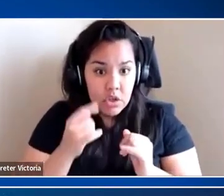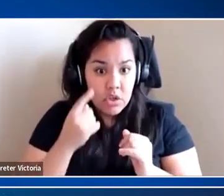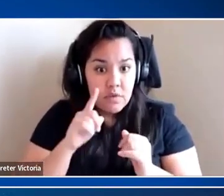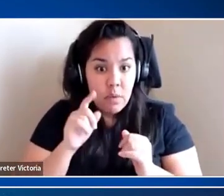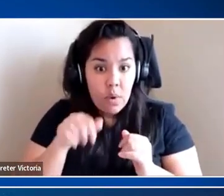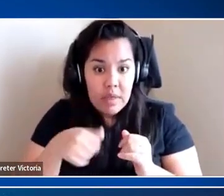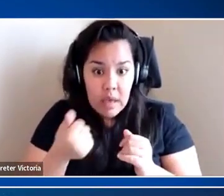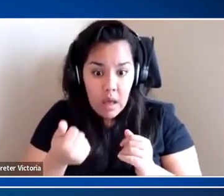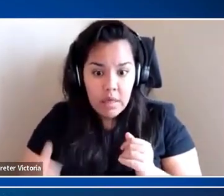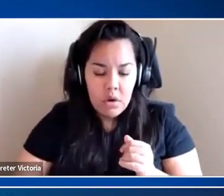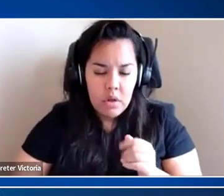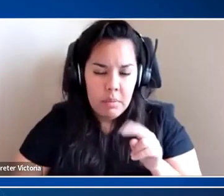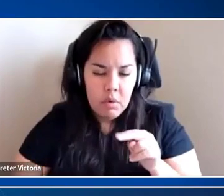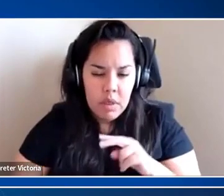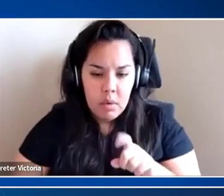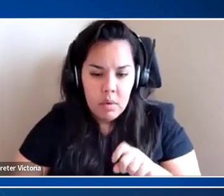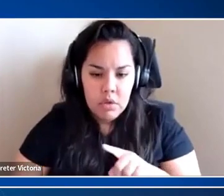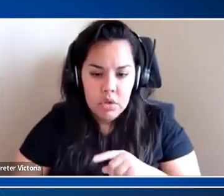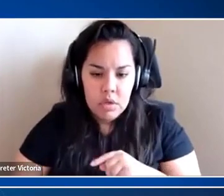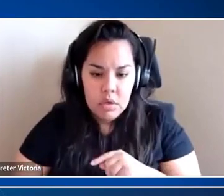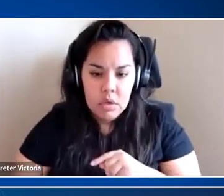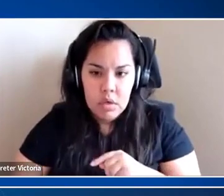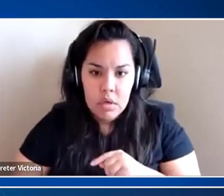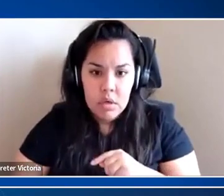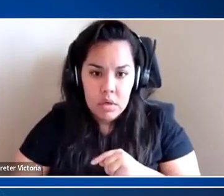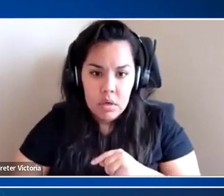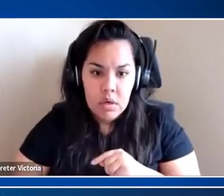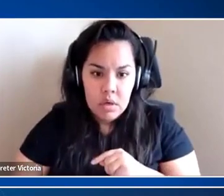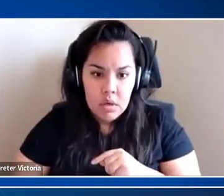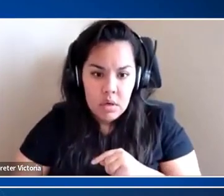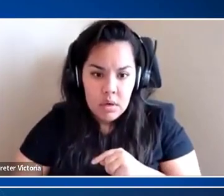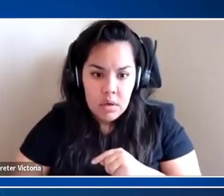based on the new review criteria?